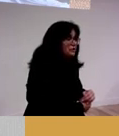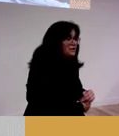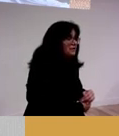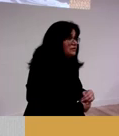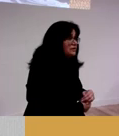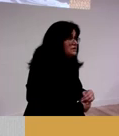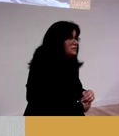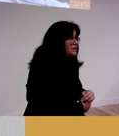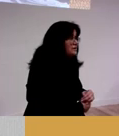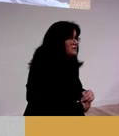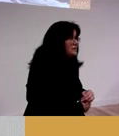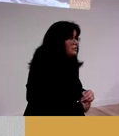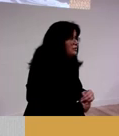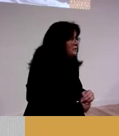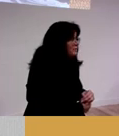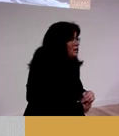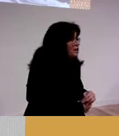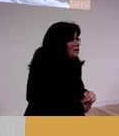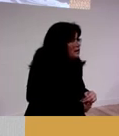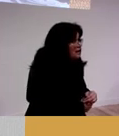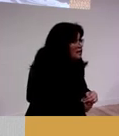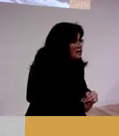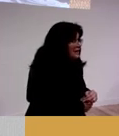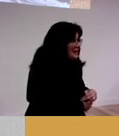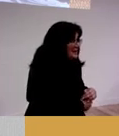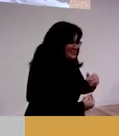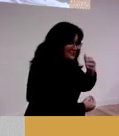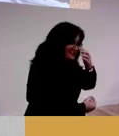is ironic given that he's my father's identical twin.